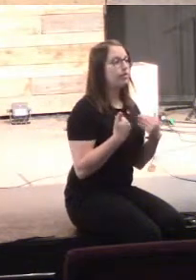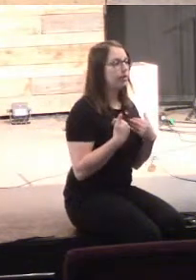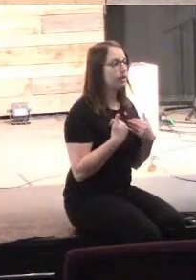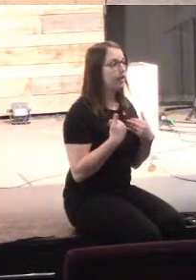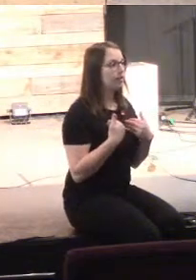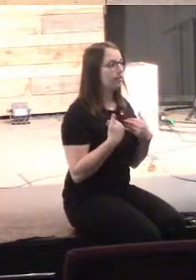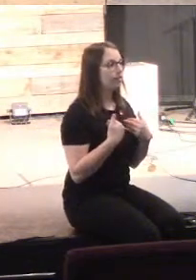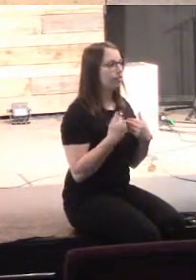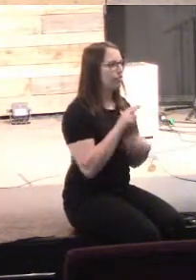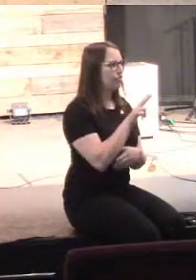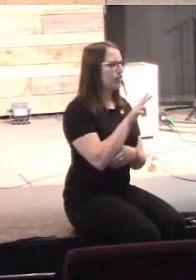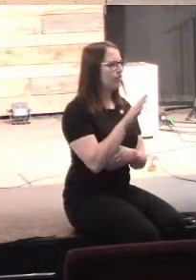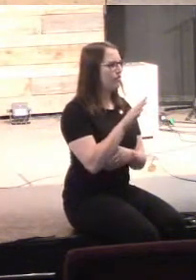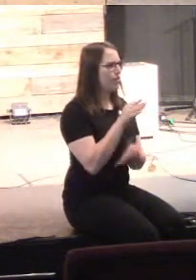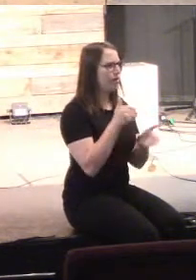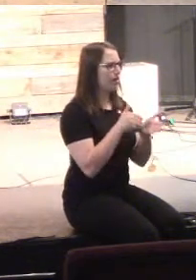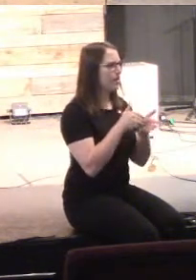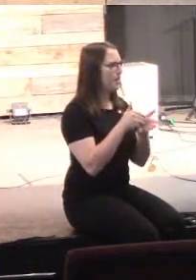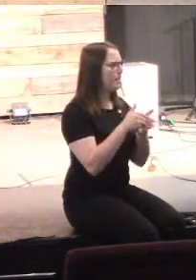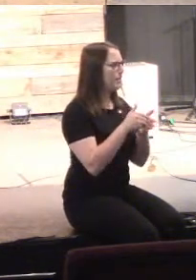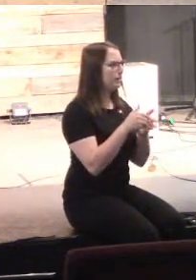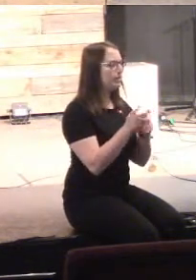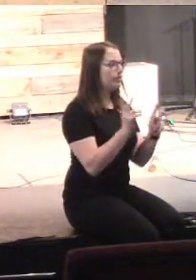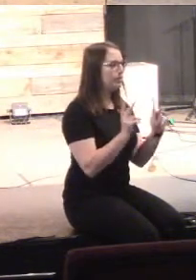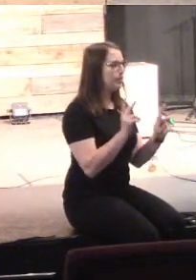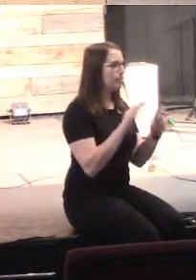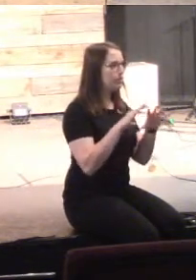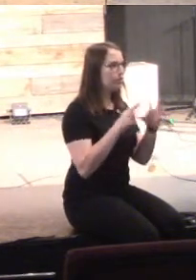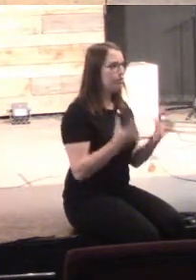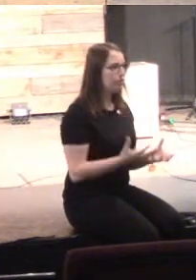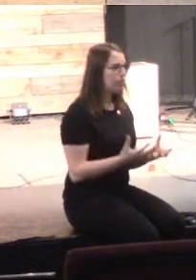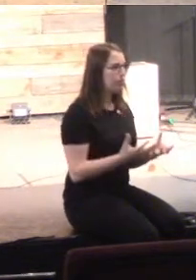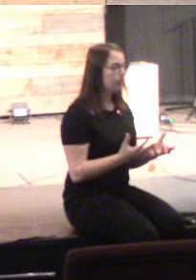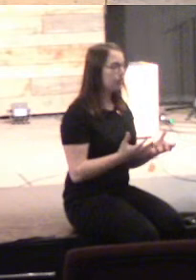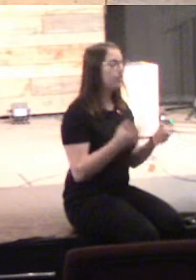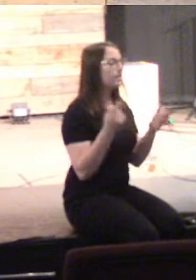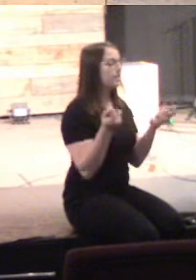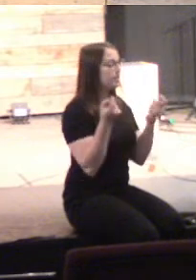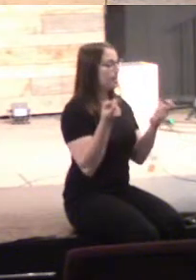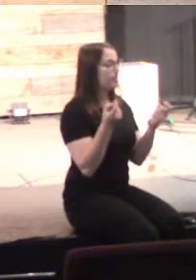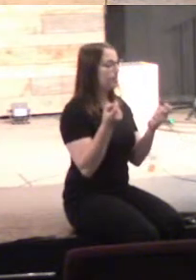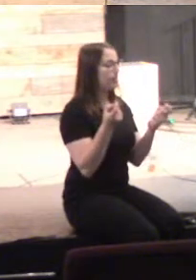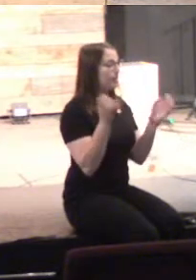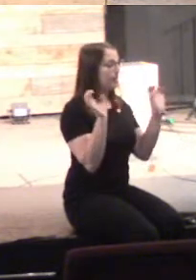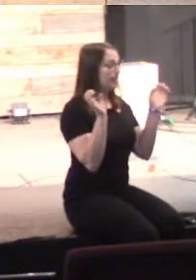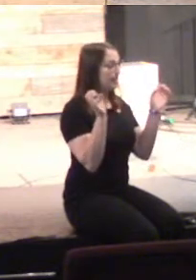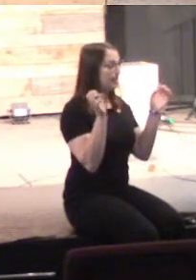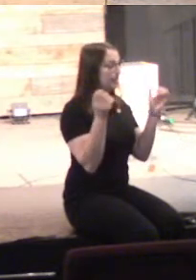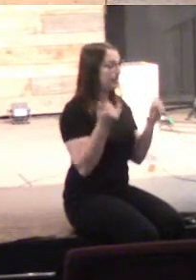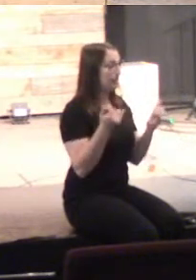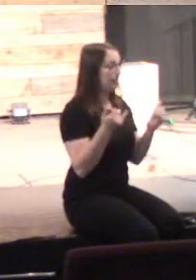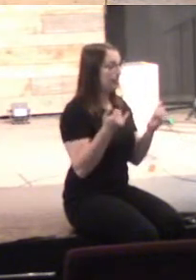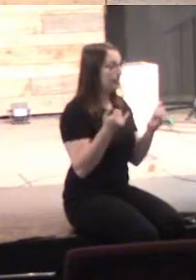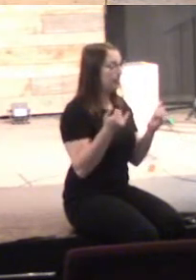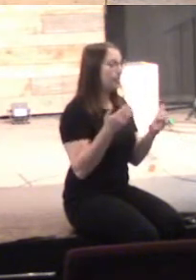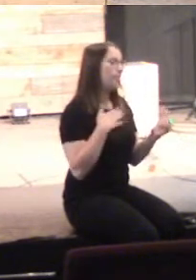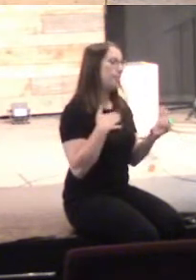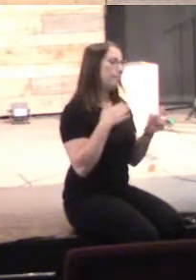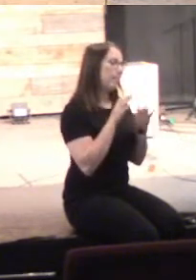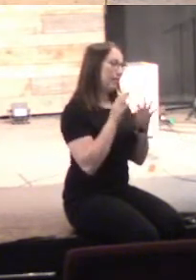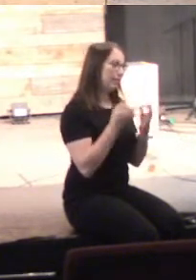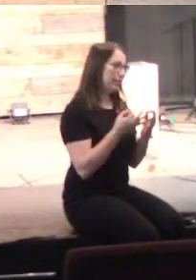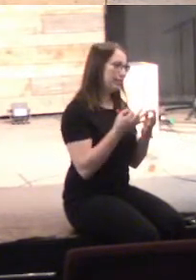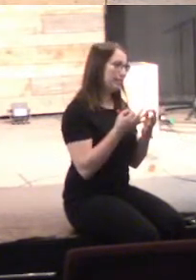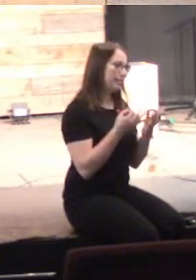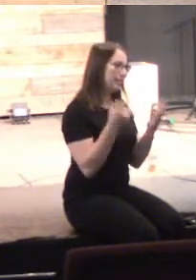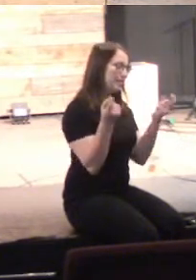world that are Eastern Orthodox, and my extended family, my wife's family, is Eastern Orthodox, so they're celebrating Easter today. So